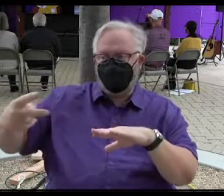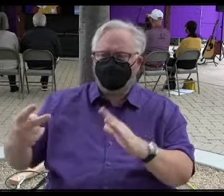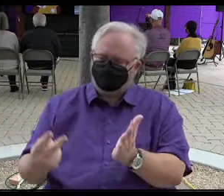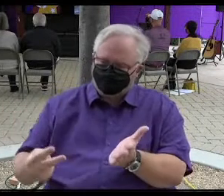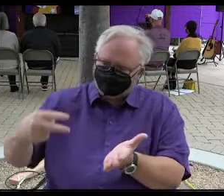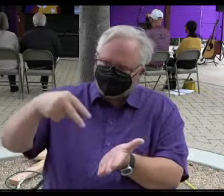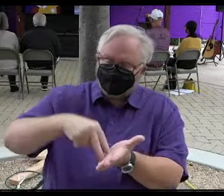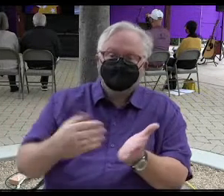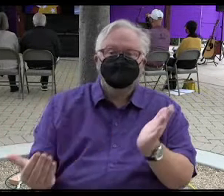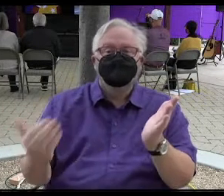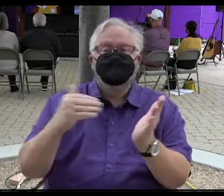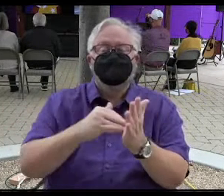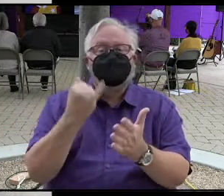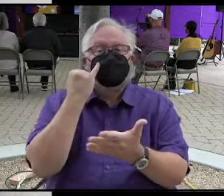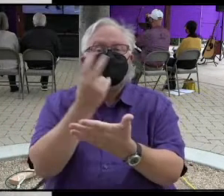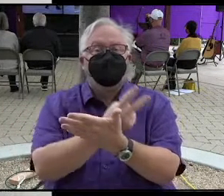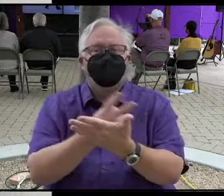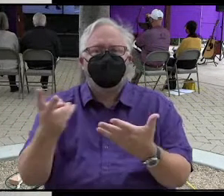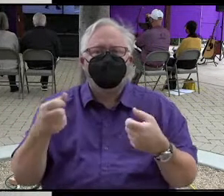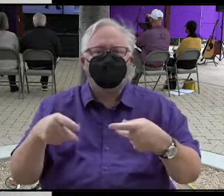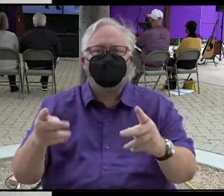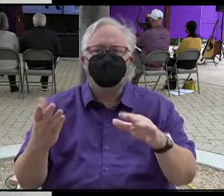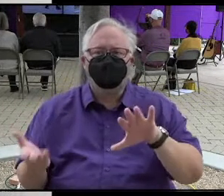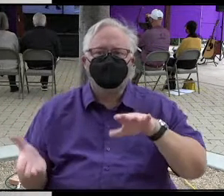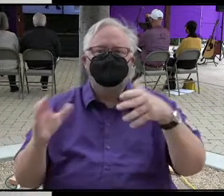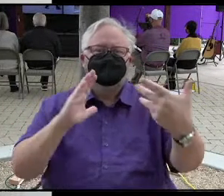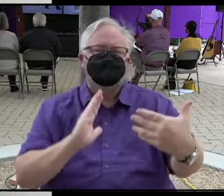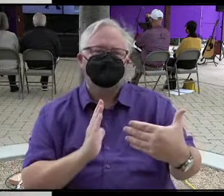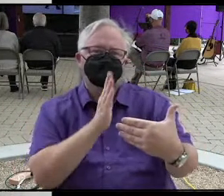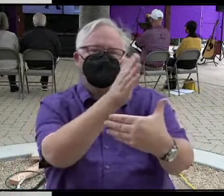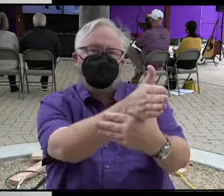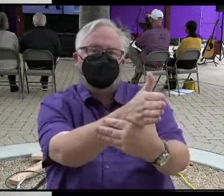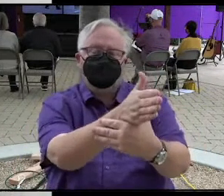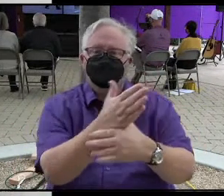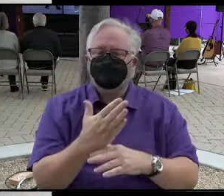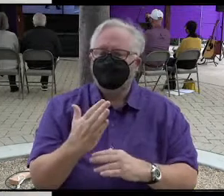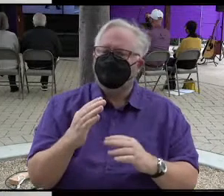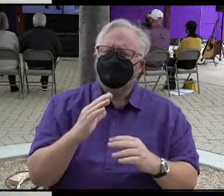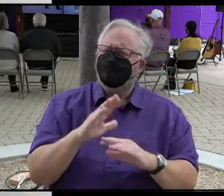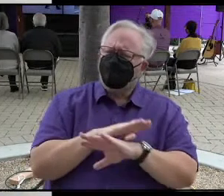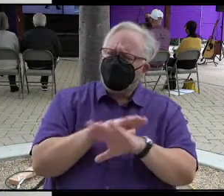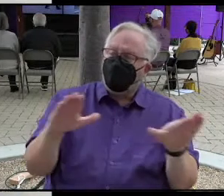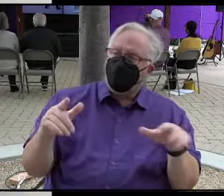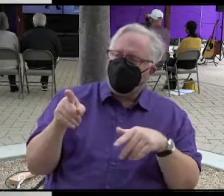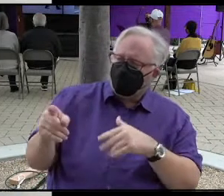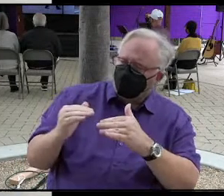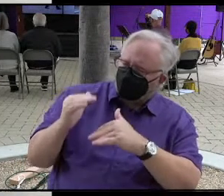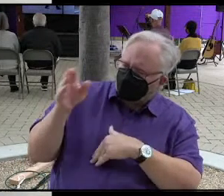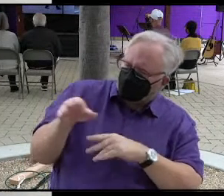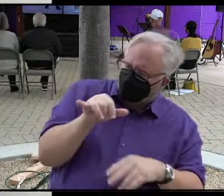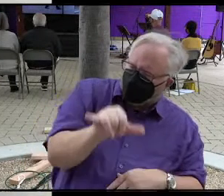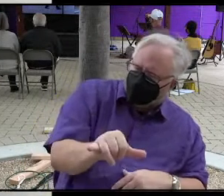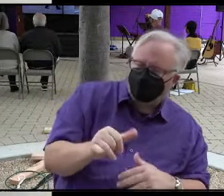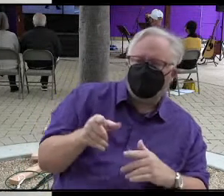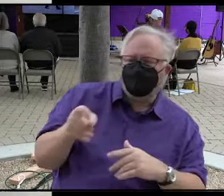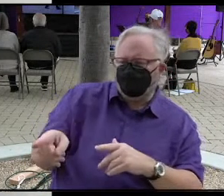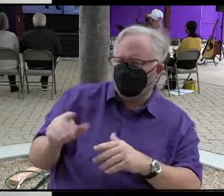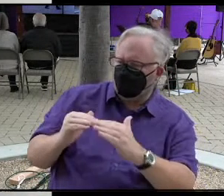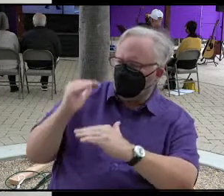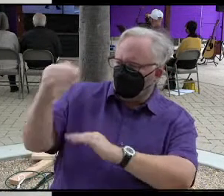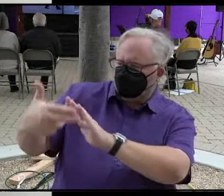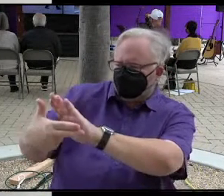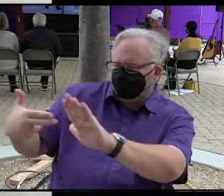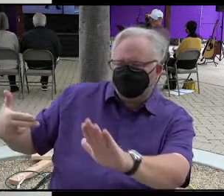it's a chance to disrupt. No to that or to this will stop what's inside us from